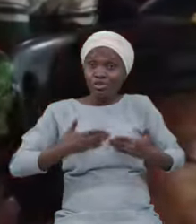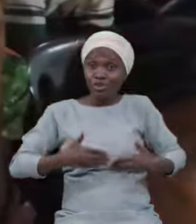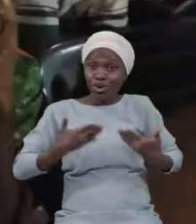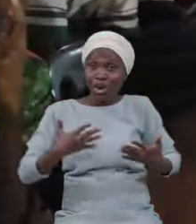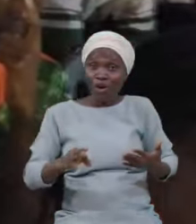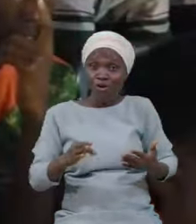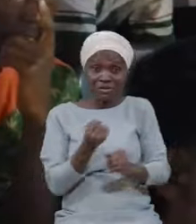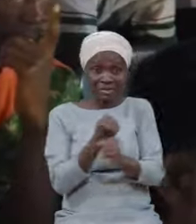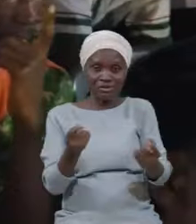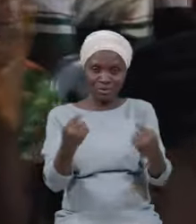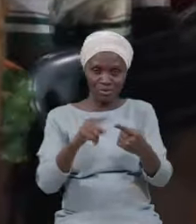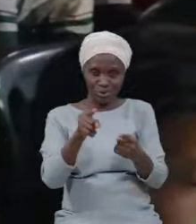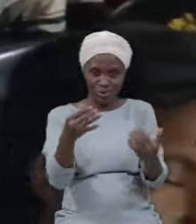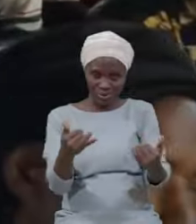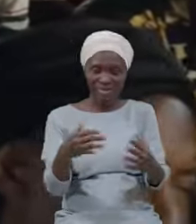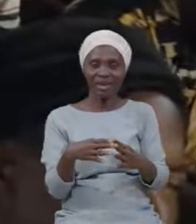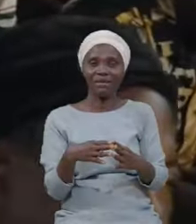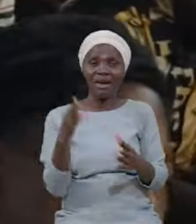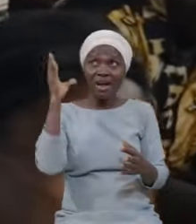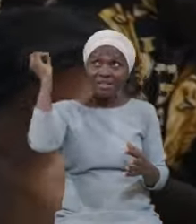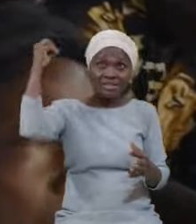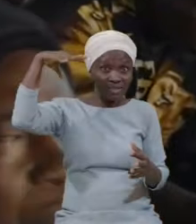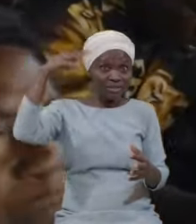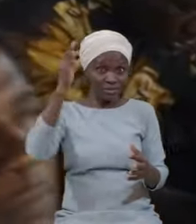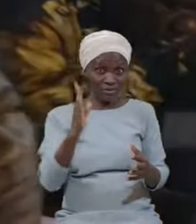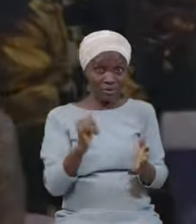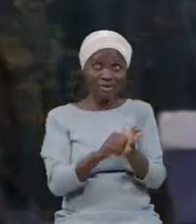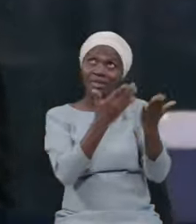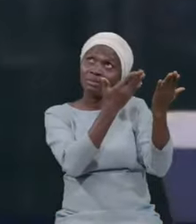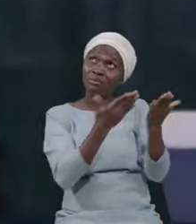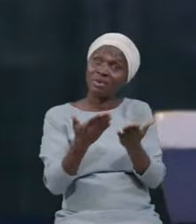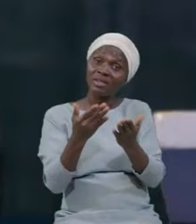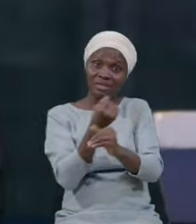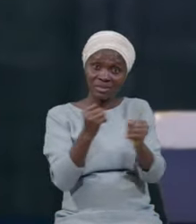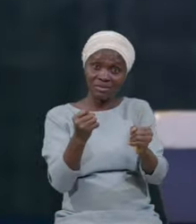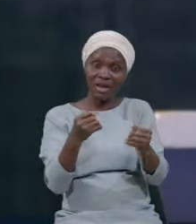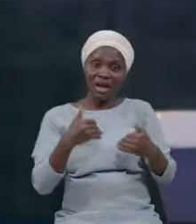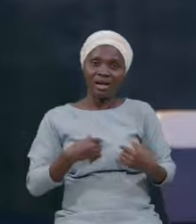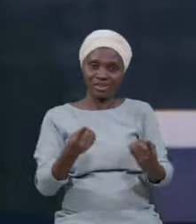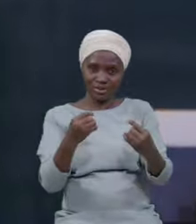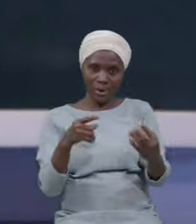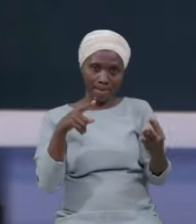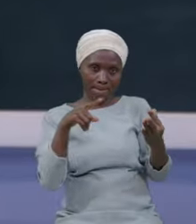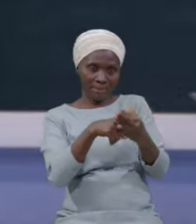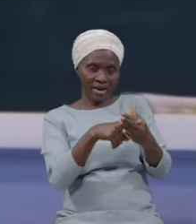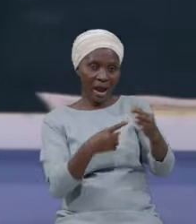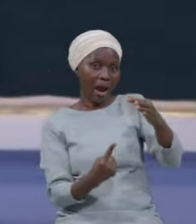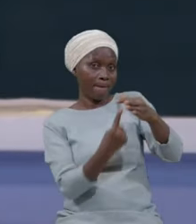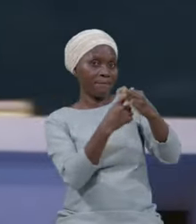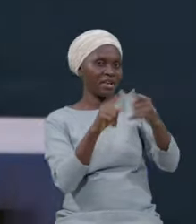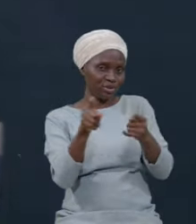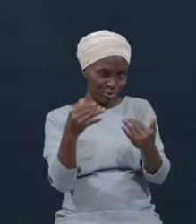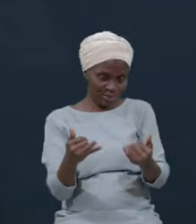The grace of God that brings salvation now is appearing to you, is coming to you. Raise up your hand and stand